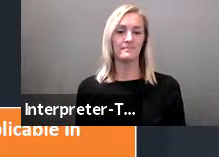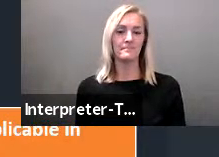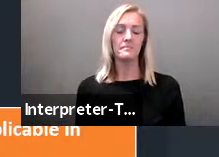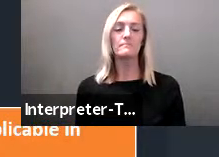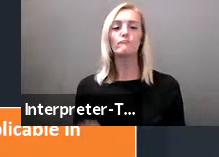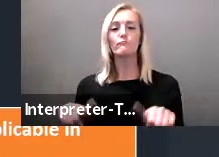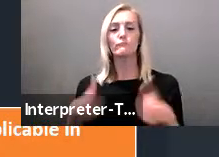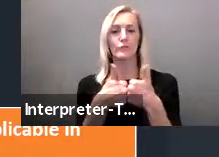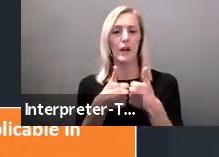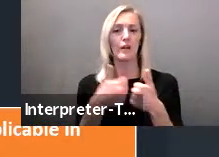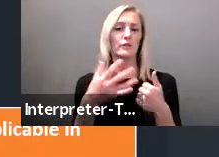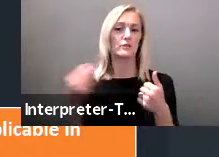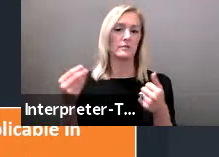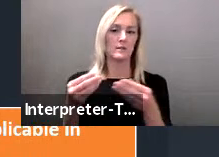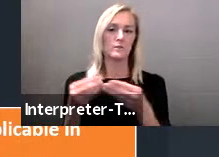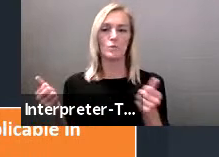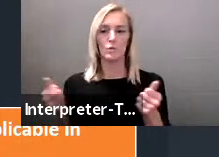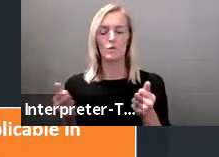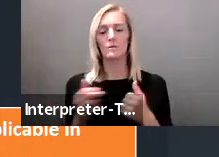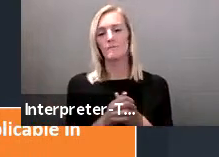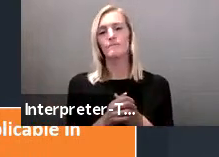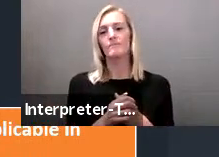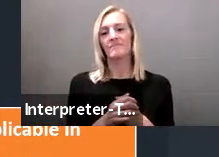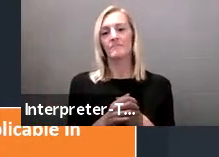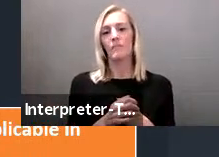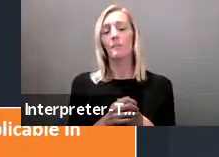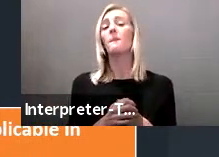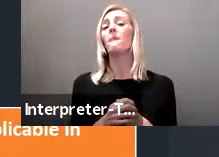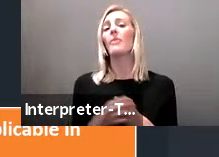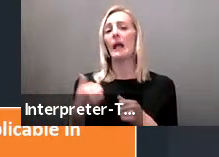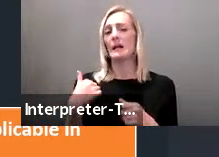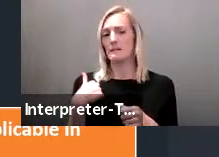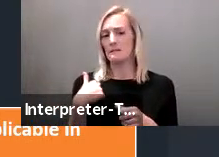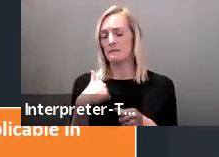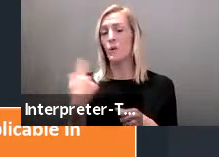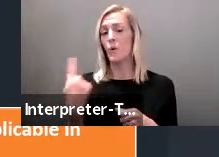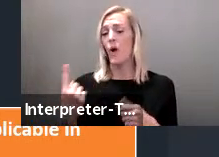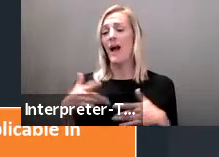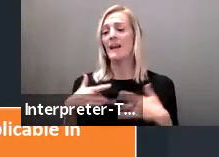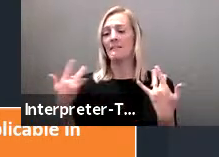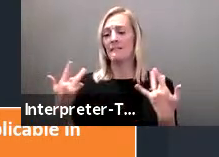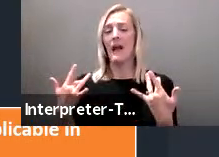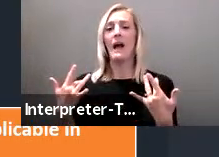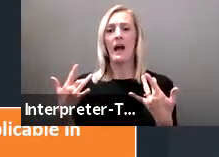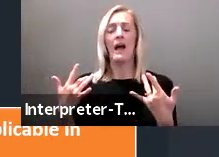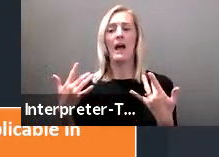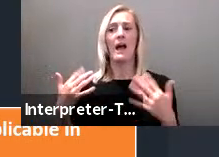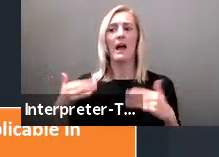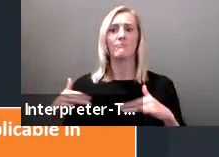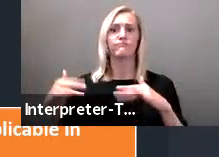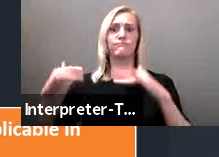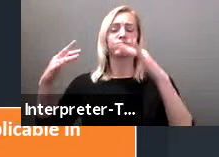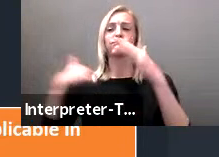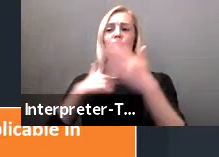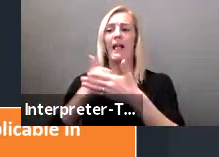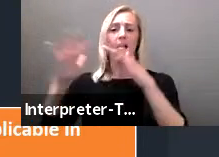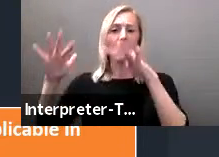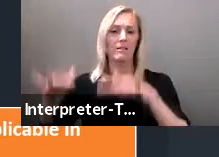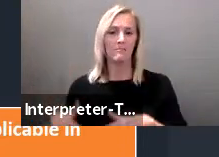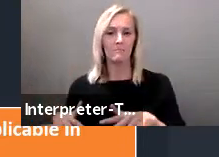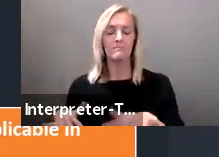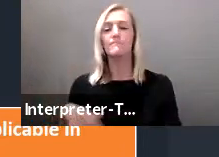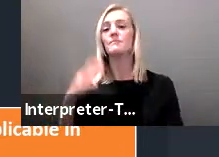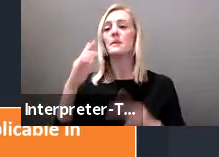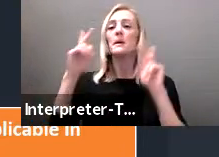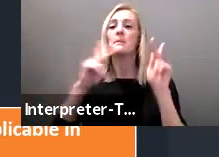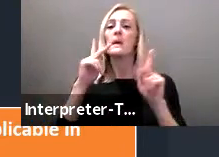Challenges and solutions. We did have to do some de-escalation at one event. We had people that were coming around our